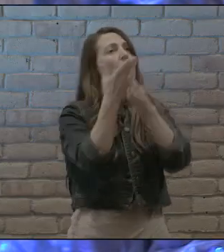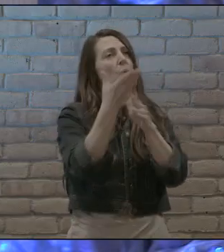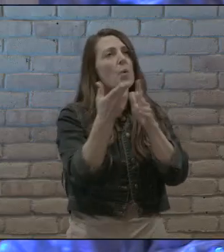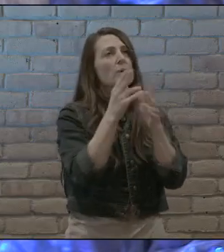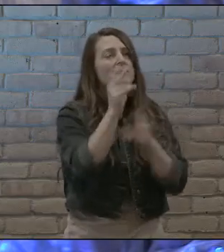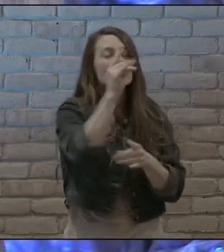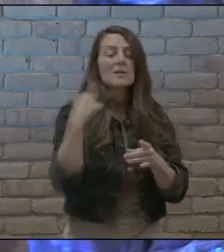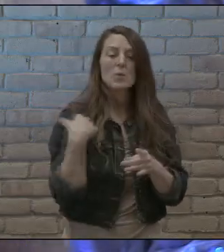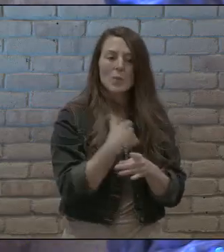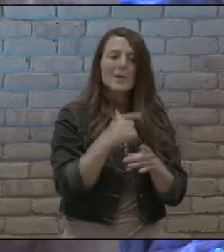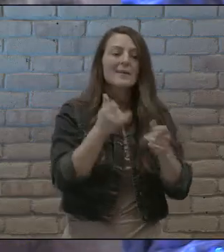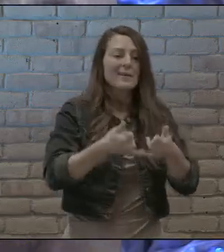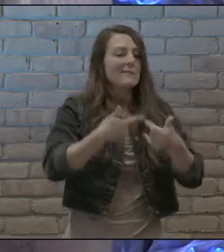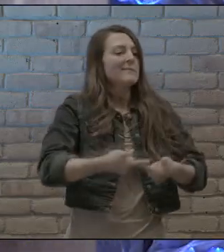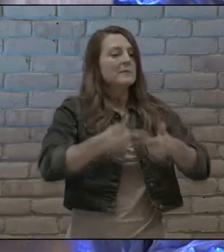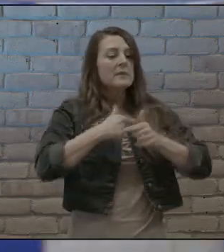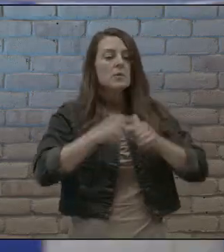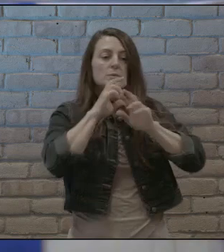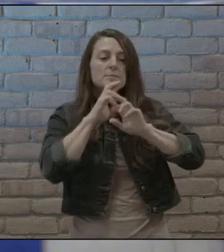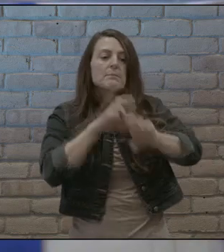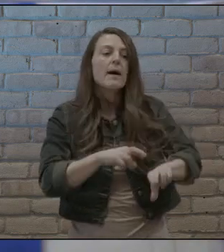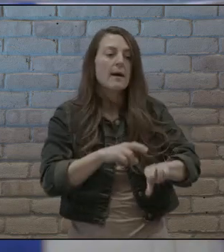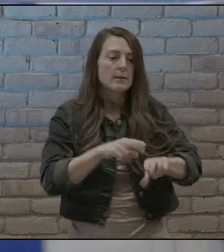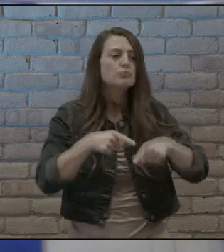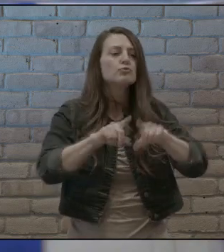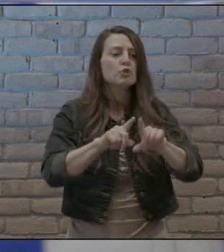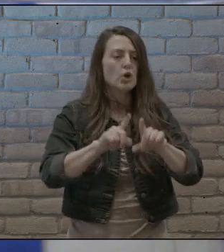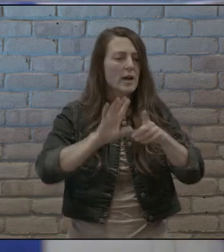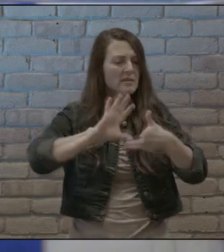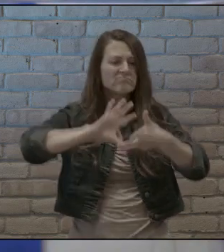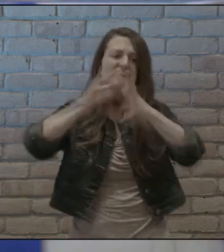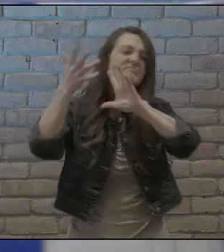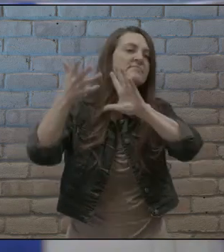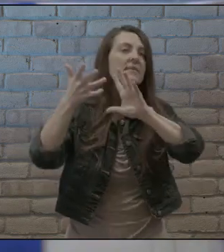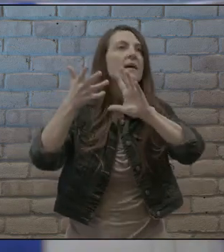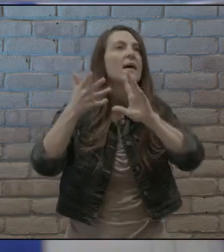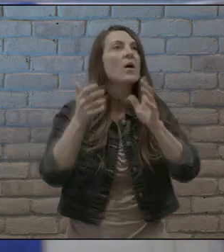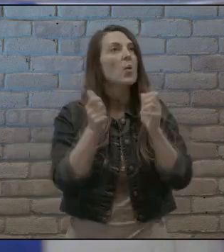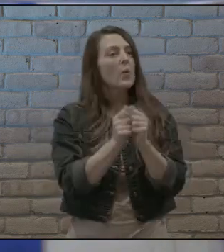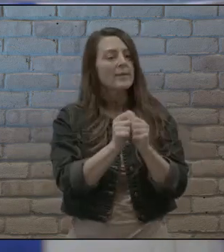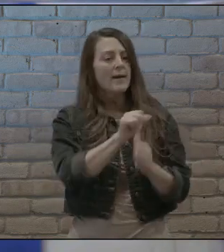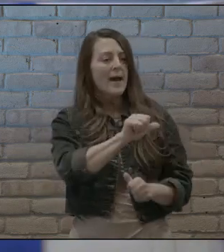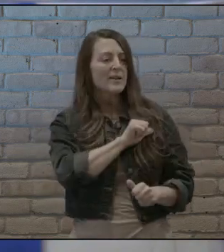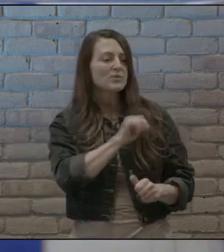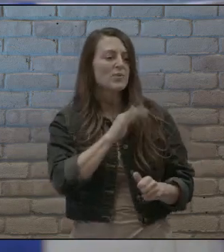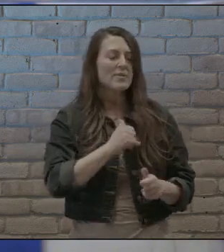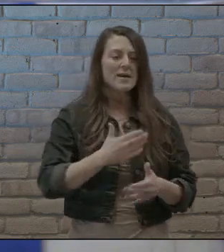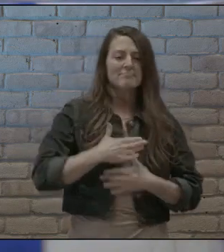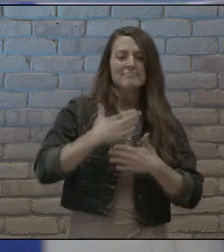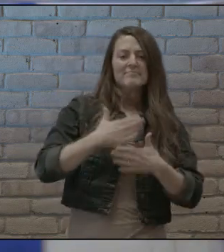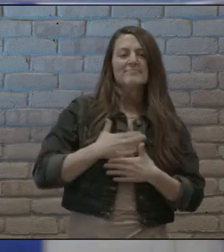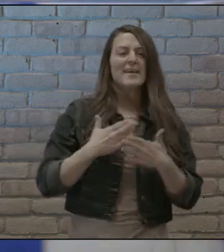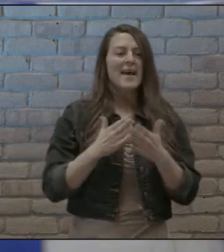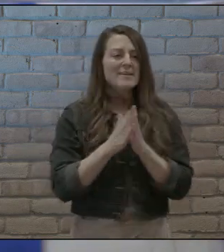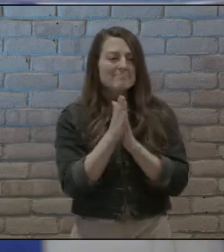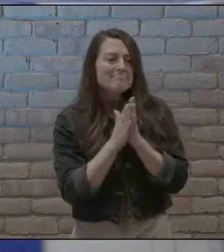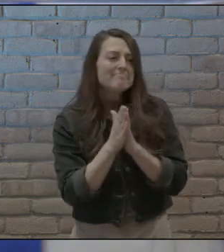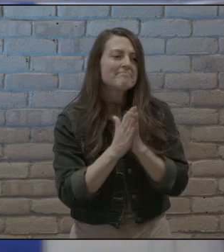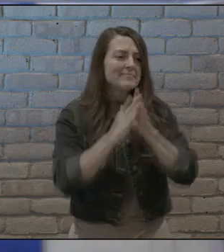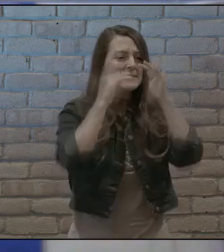could respond in the midst of crisis like Mary, with an attitude that rejoices and is